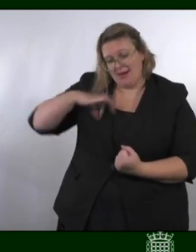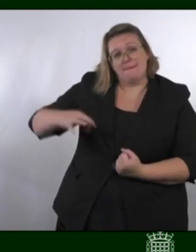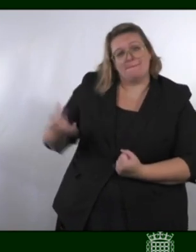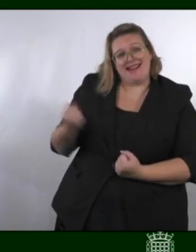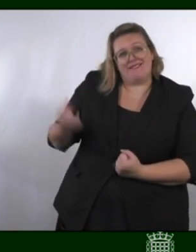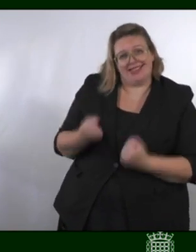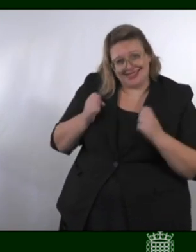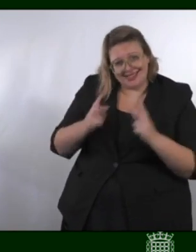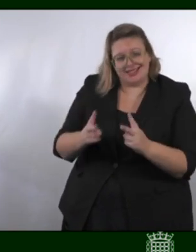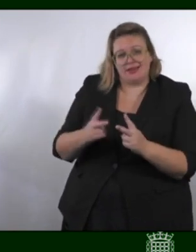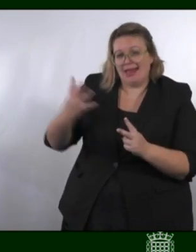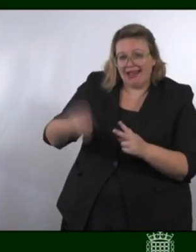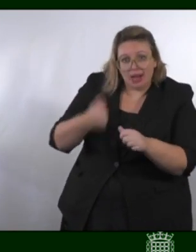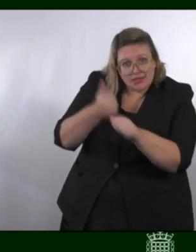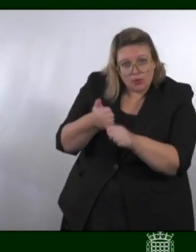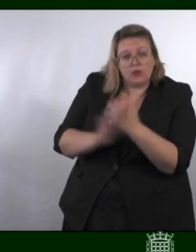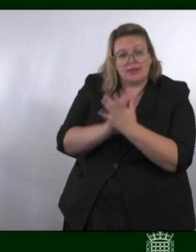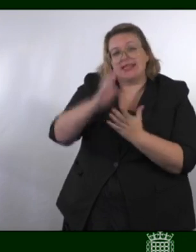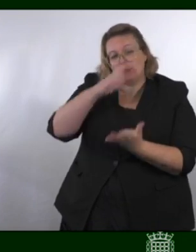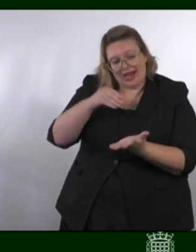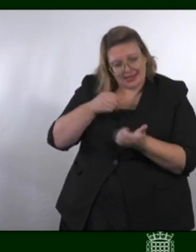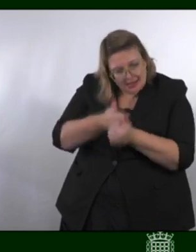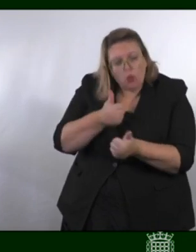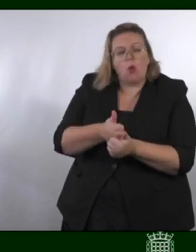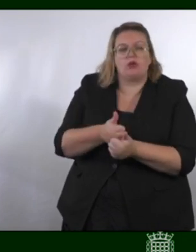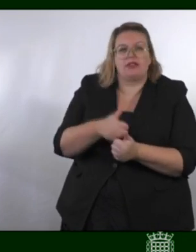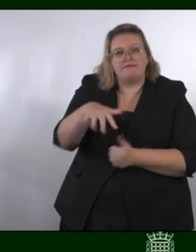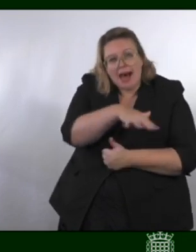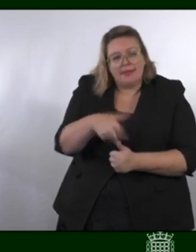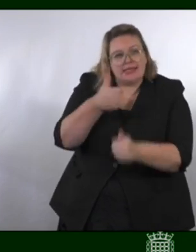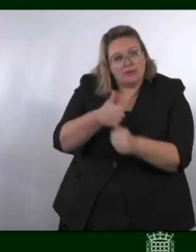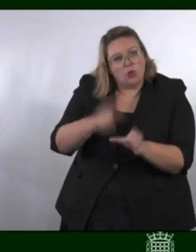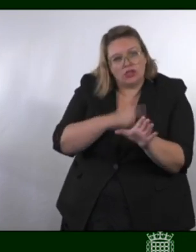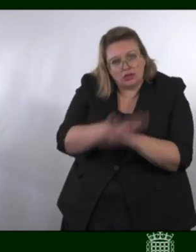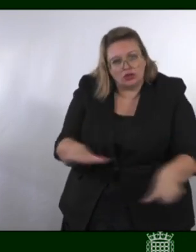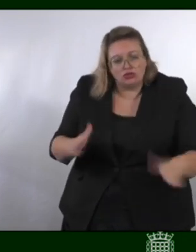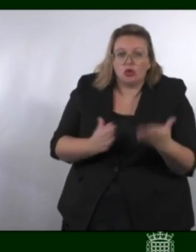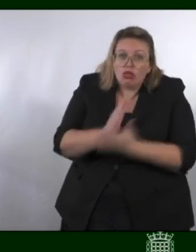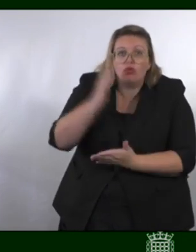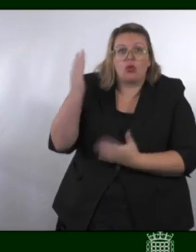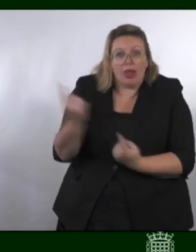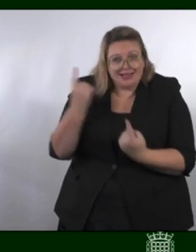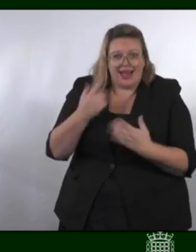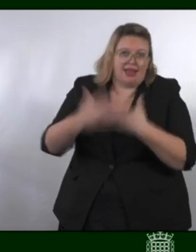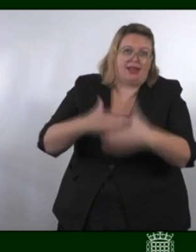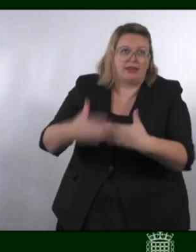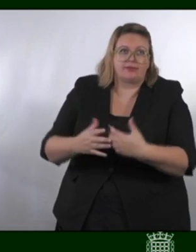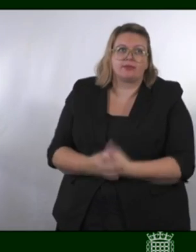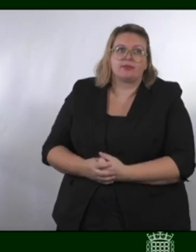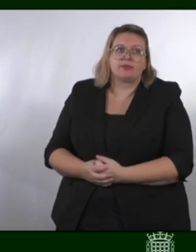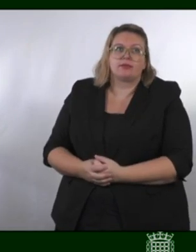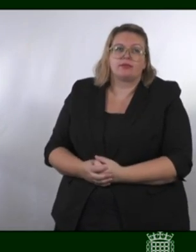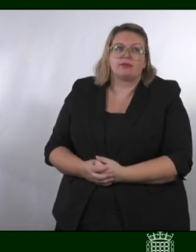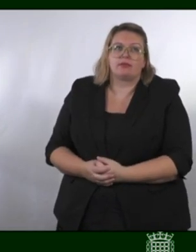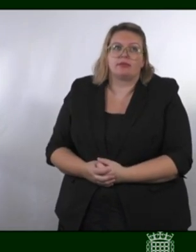income support to support young people, to support children throughout the holidays as well. To South West with